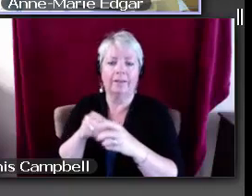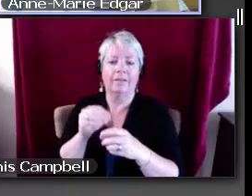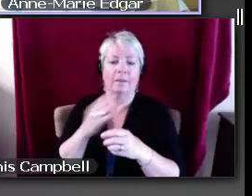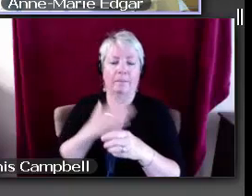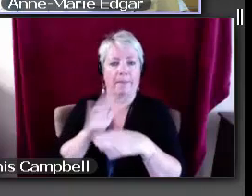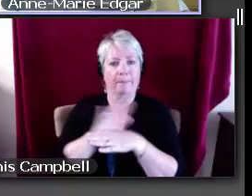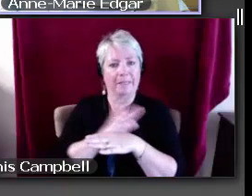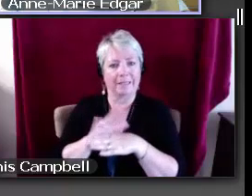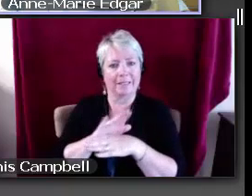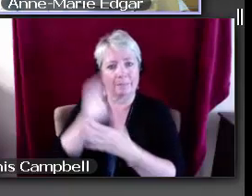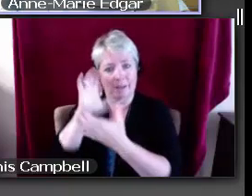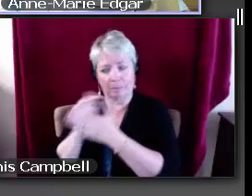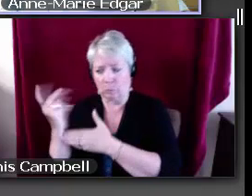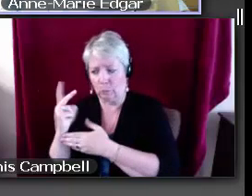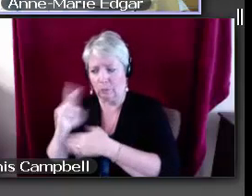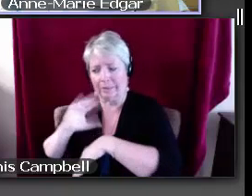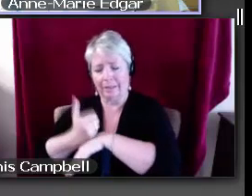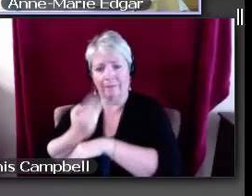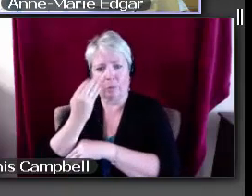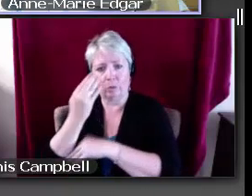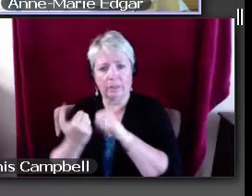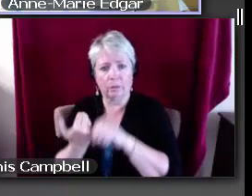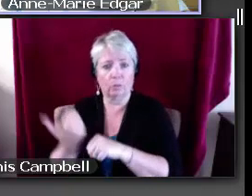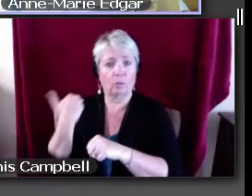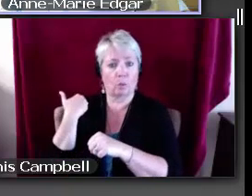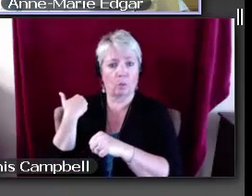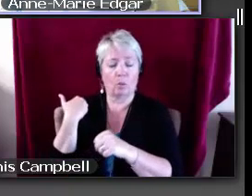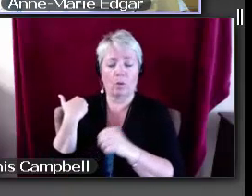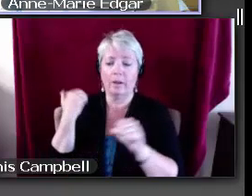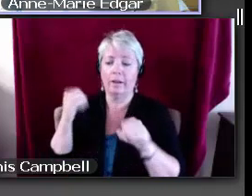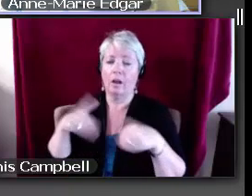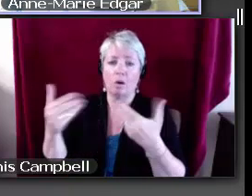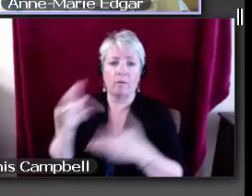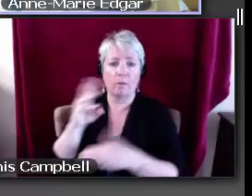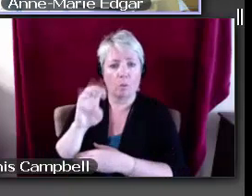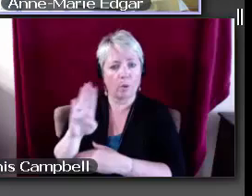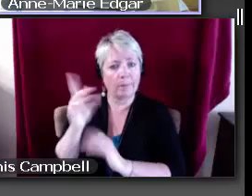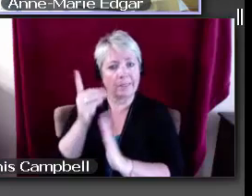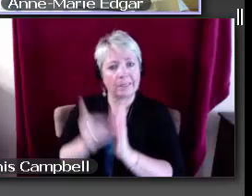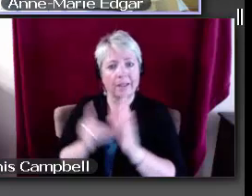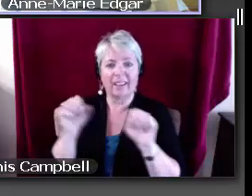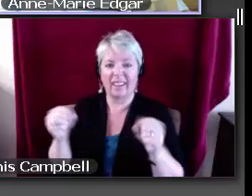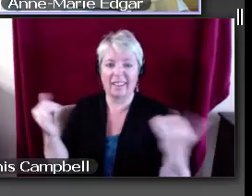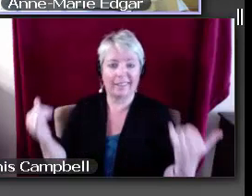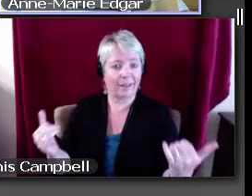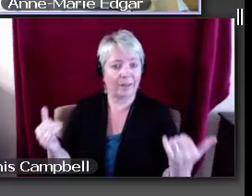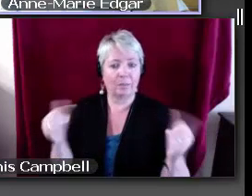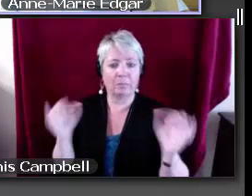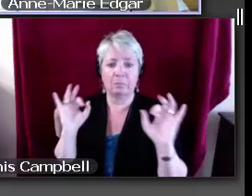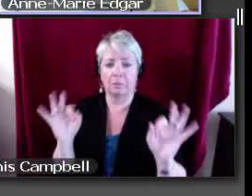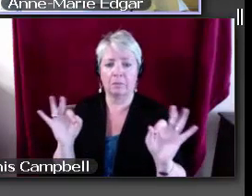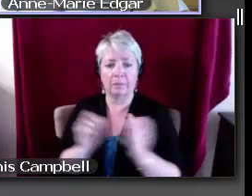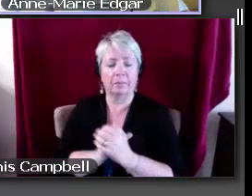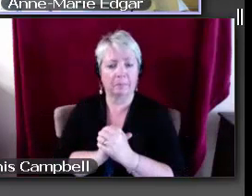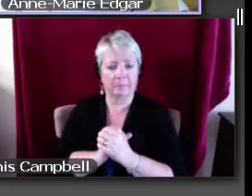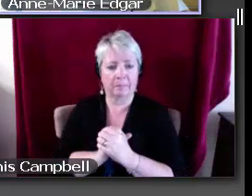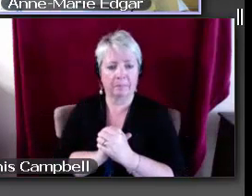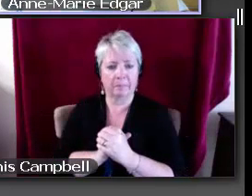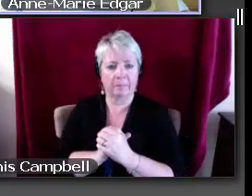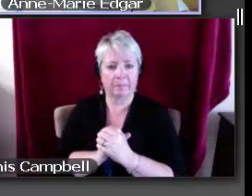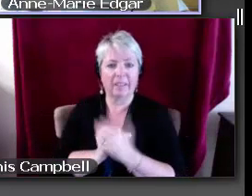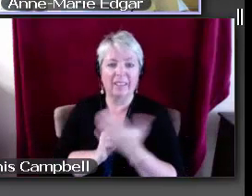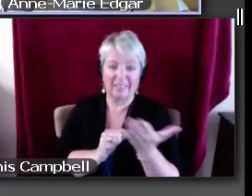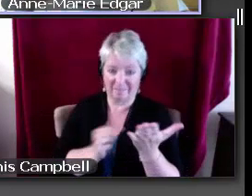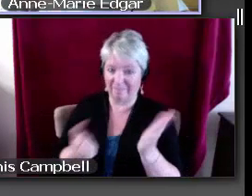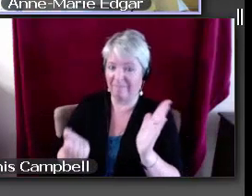years. We are now able to offer web design as an option for our customers. So I think you can see what I